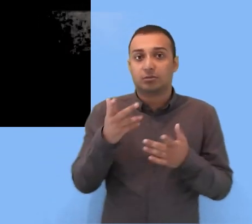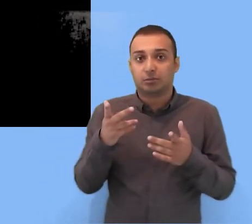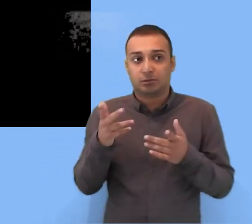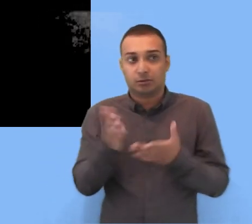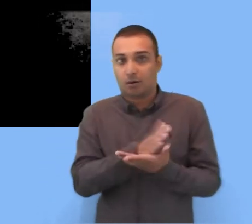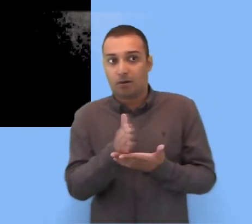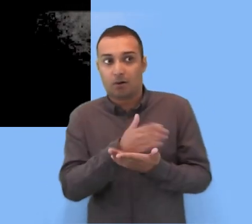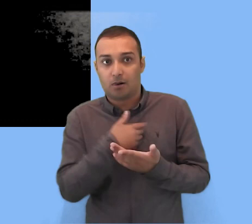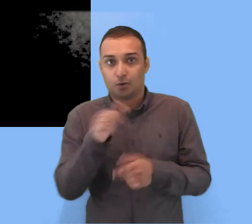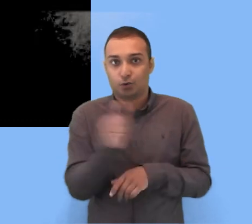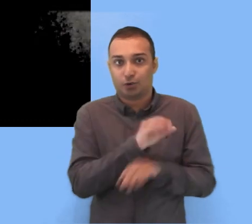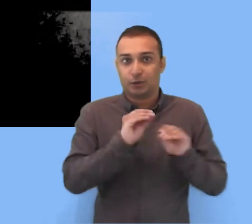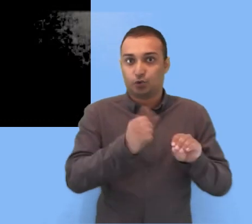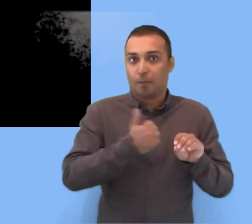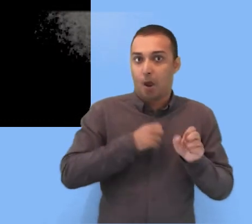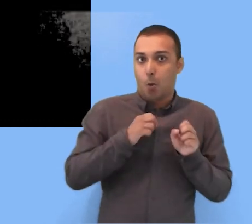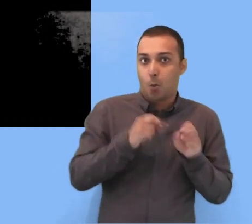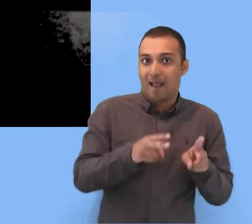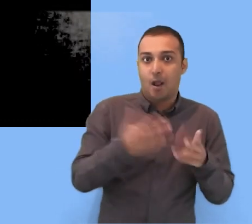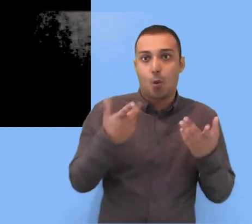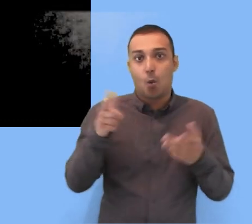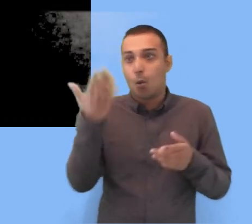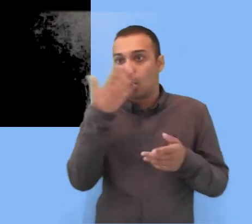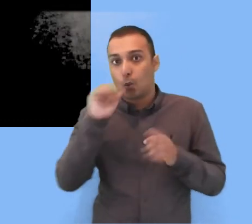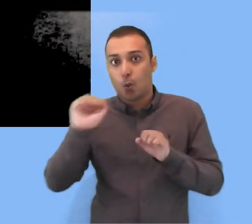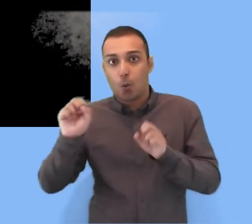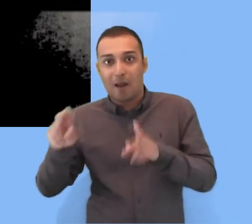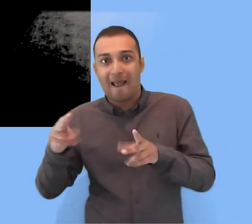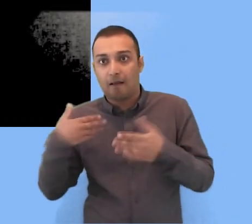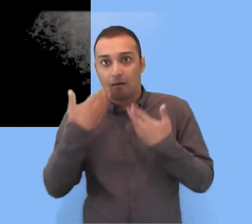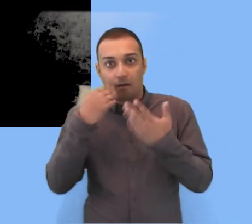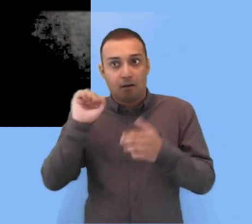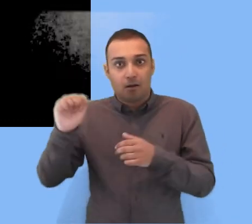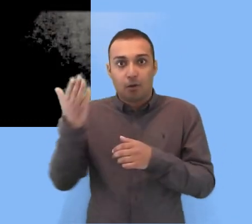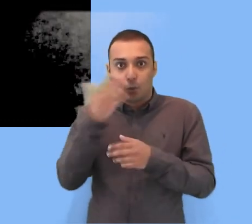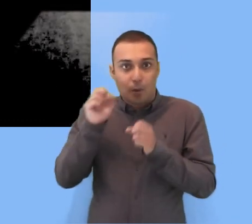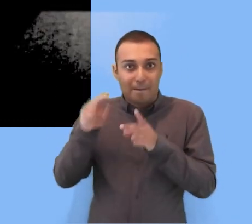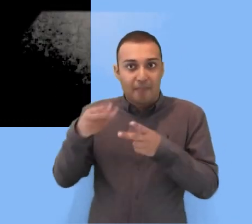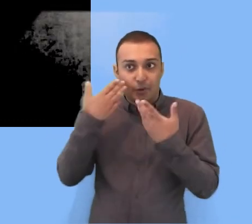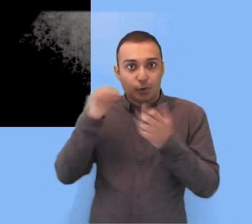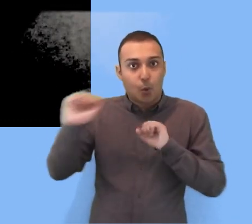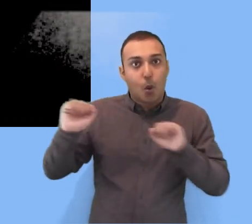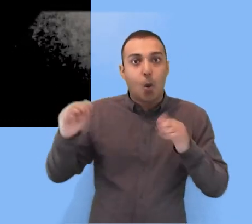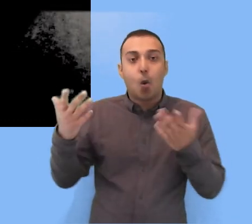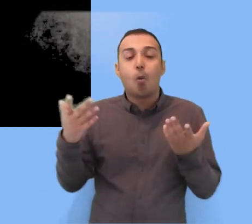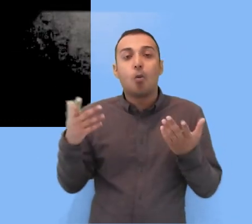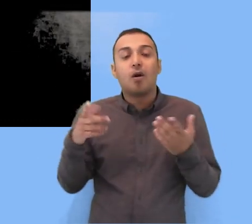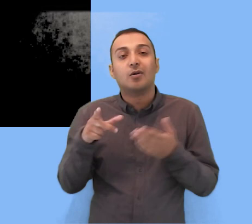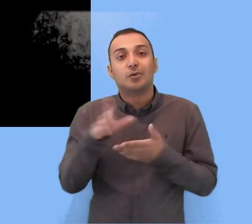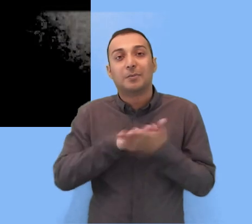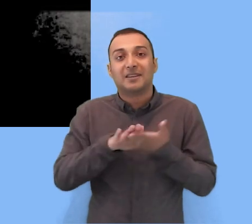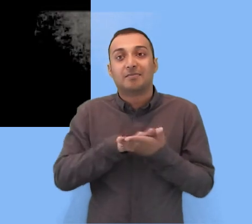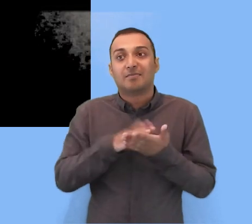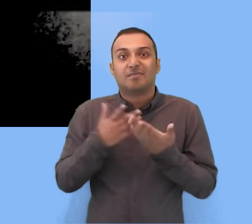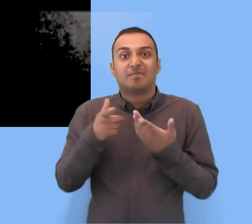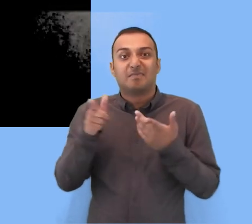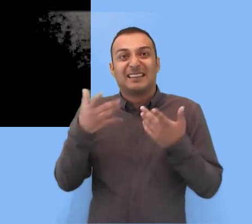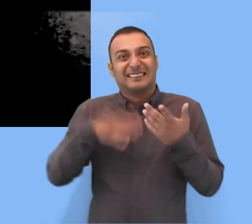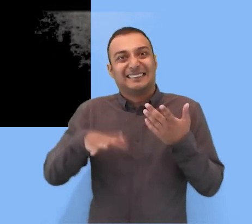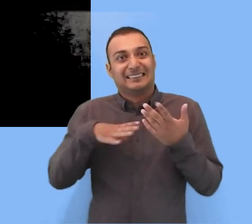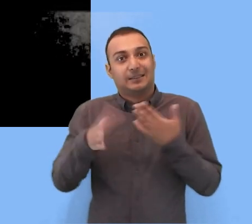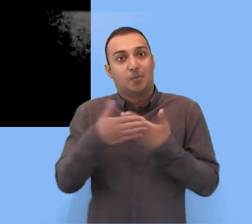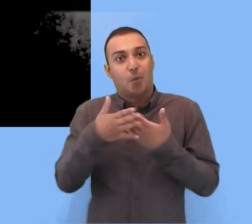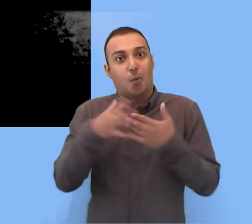know, teaching it the way the school does, and how do I understand what the school methods are? So definitely, you know, a connection there as